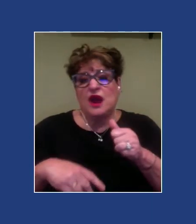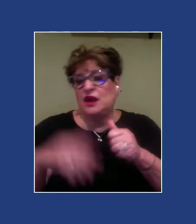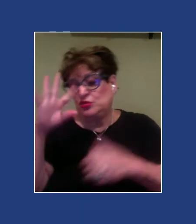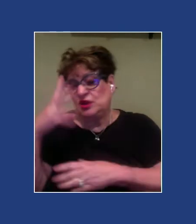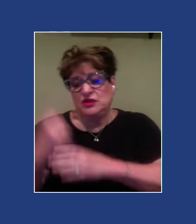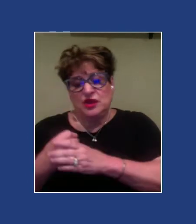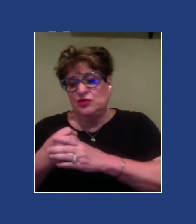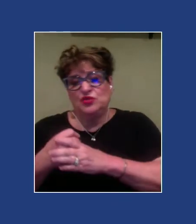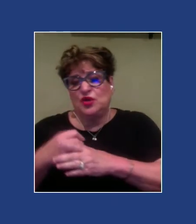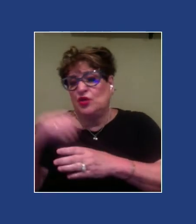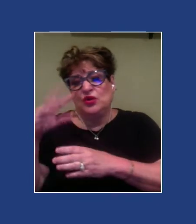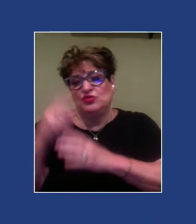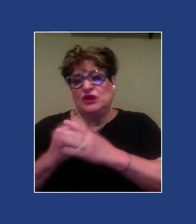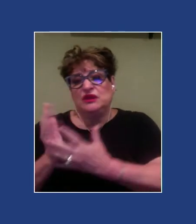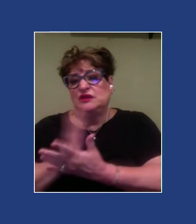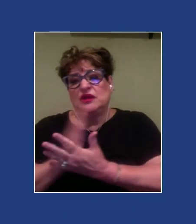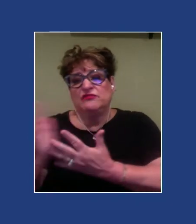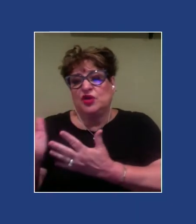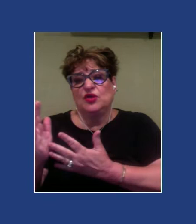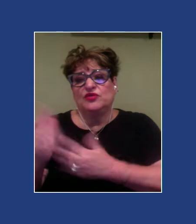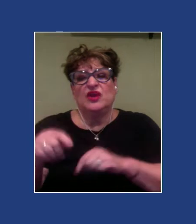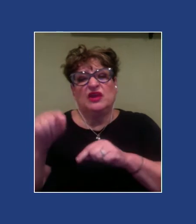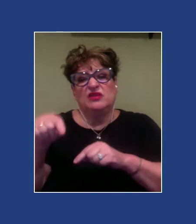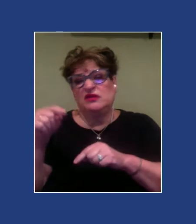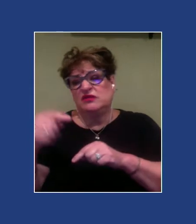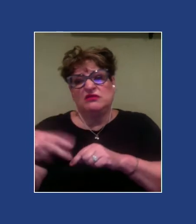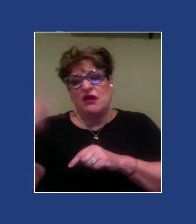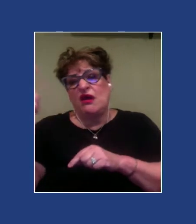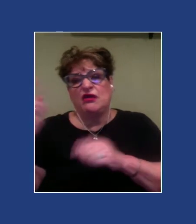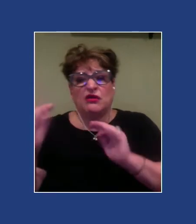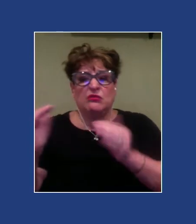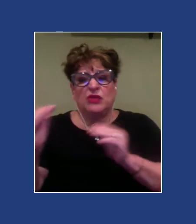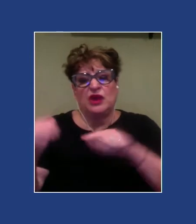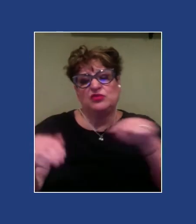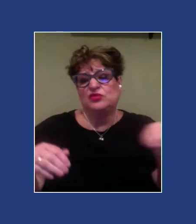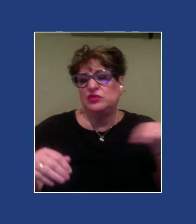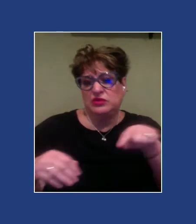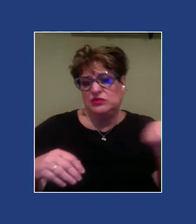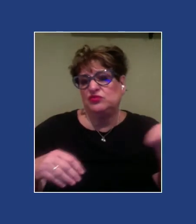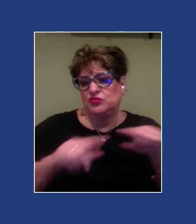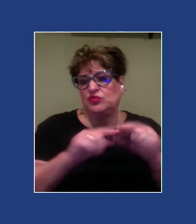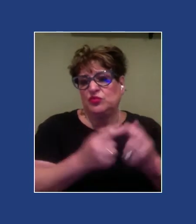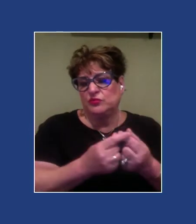diverse. And both of these are much higher than they are in the general population.